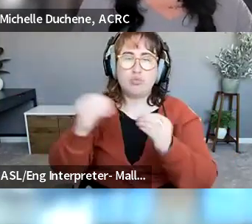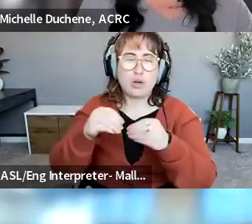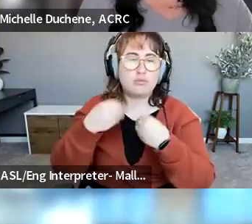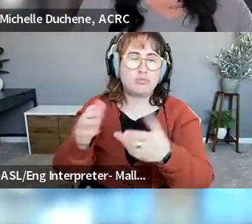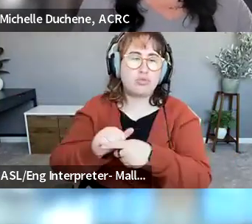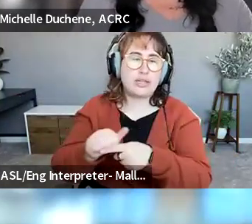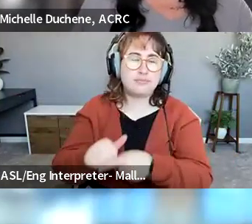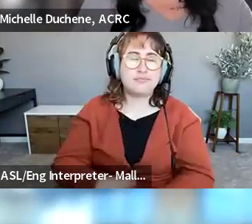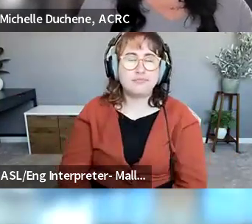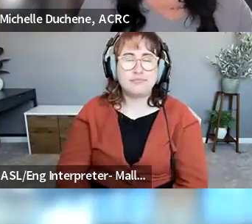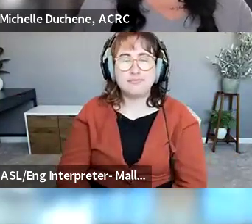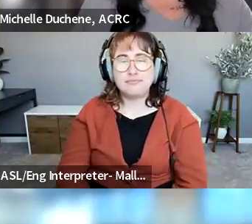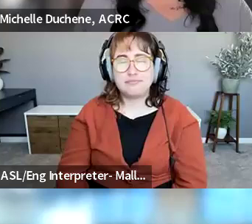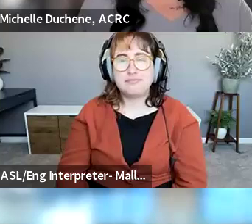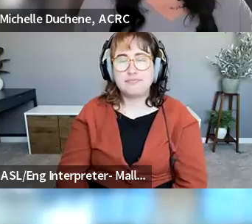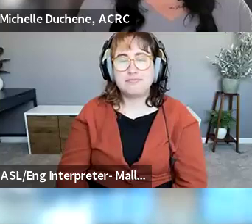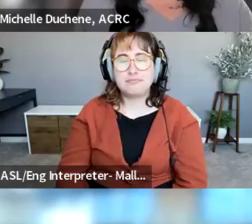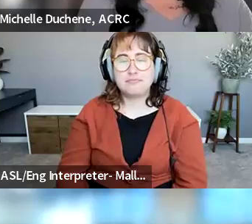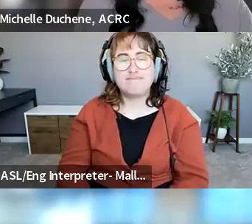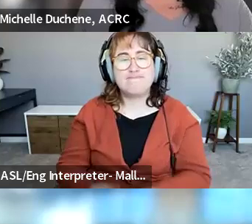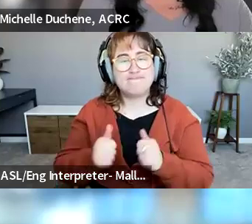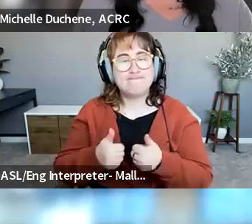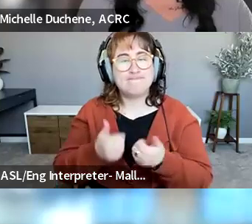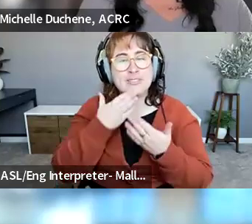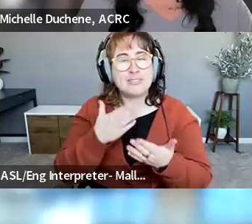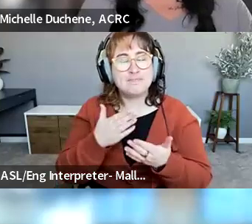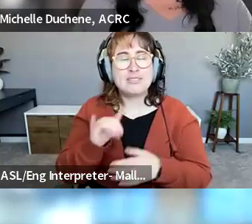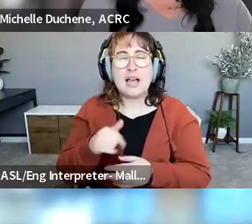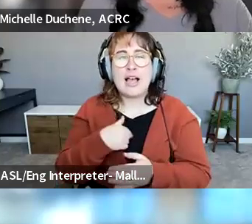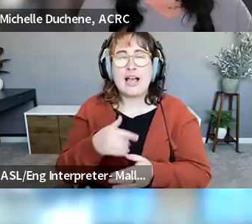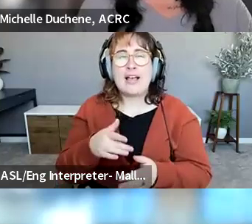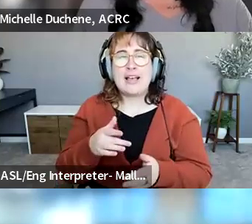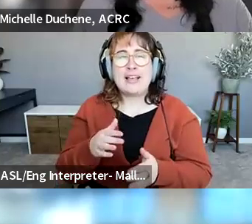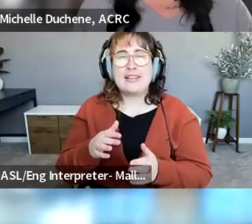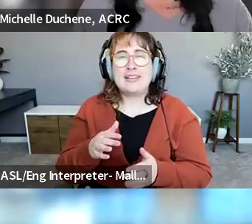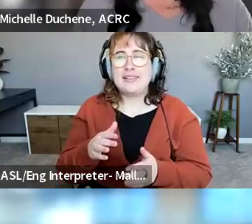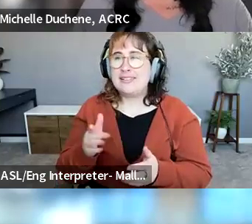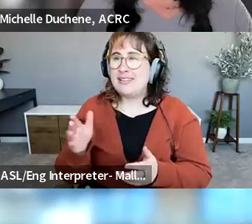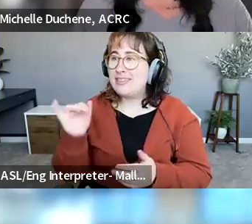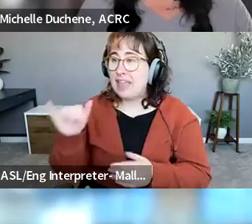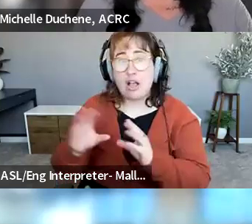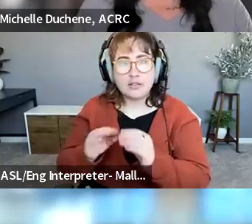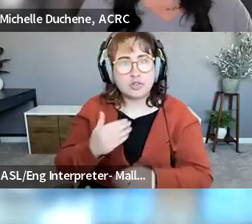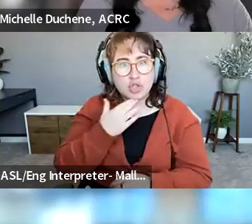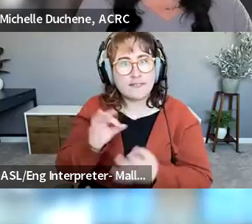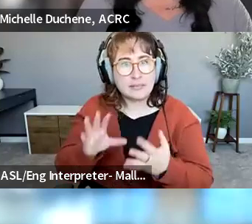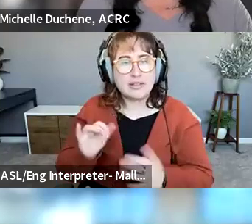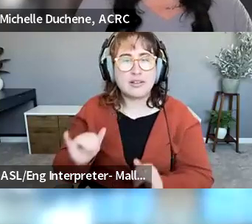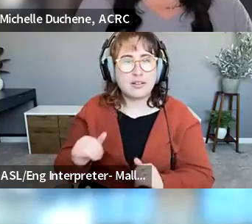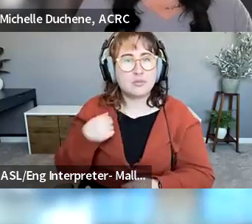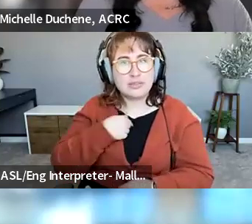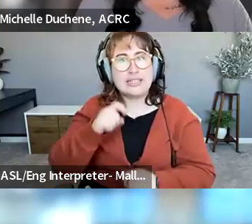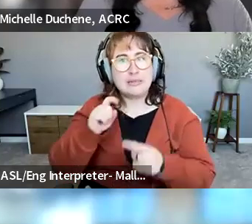training to our service providers. So thank you guys. I felt like there's very good feedback at that conference that we need to be mindful